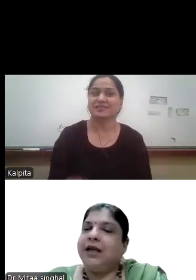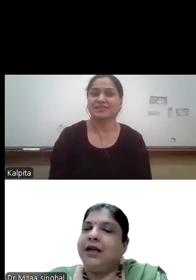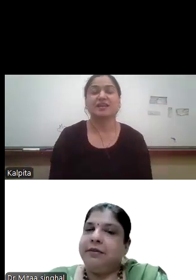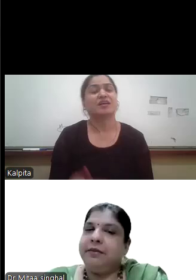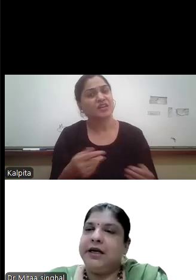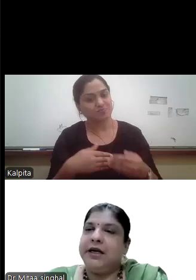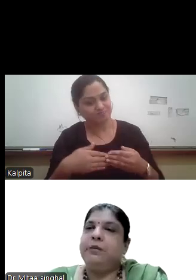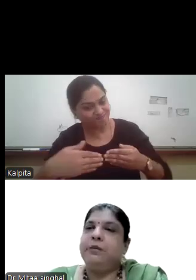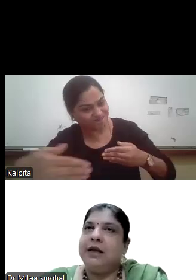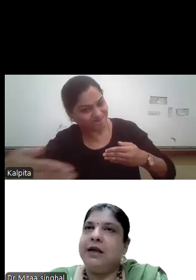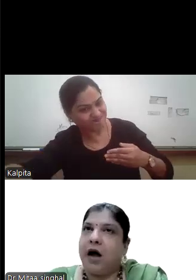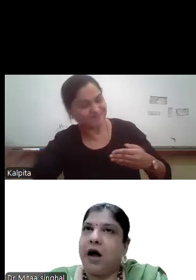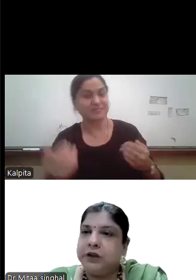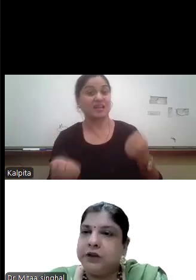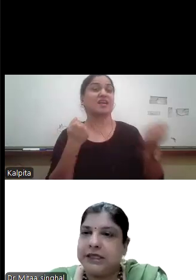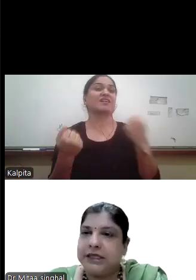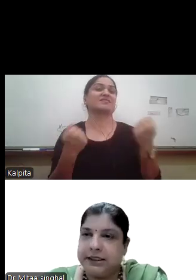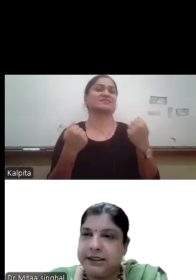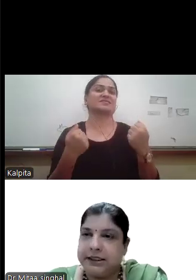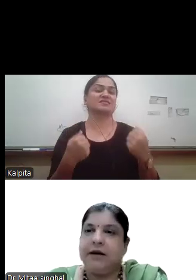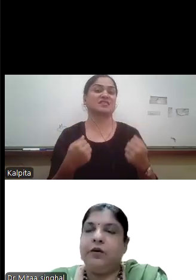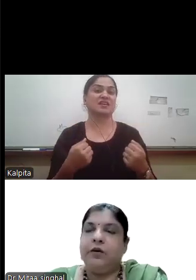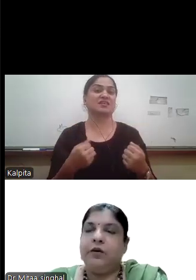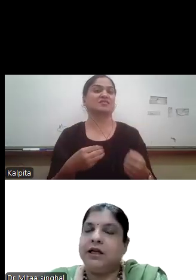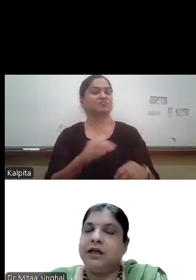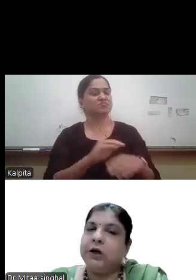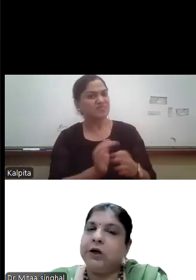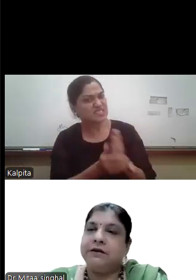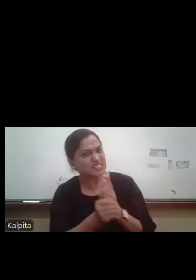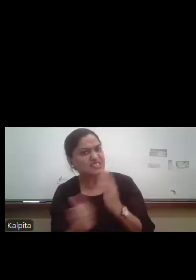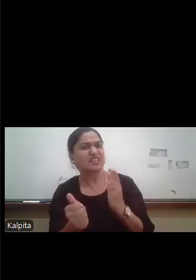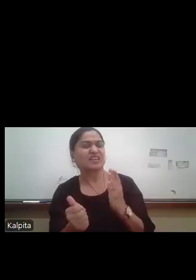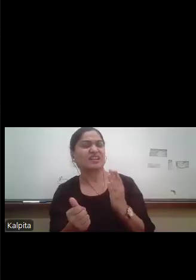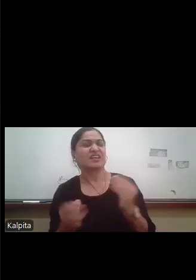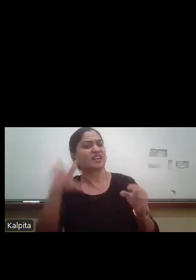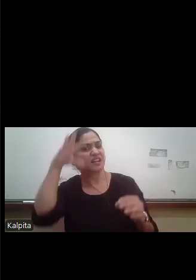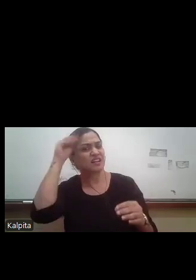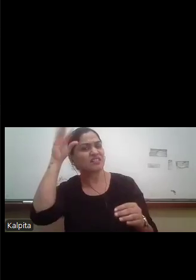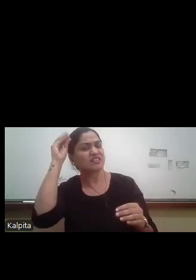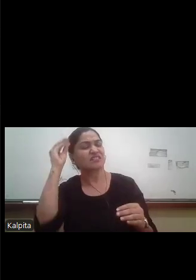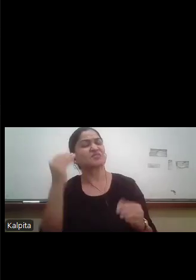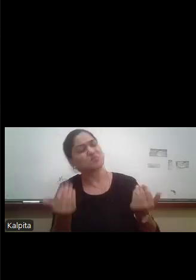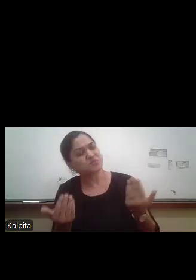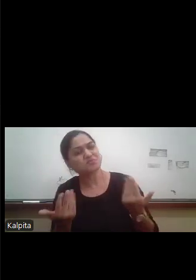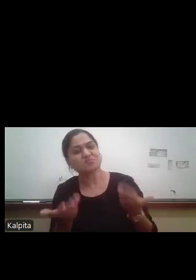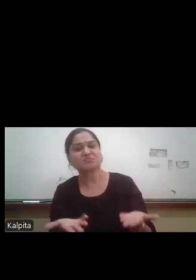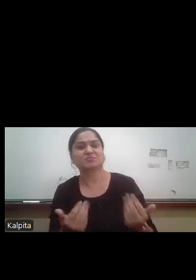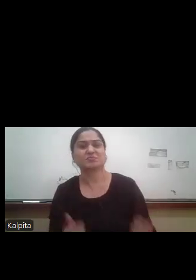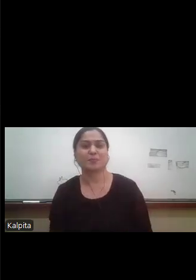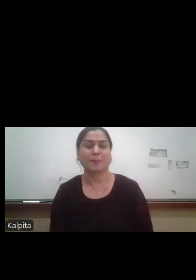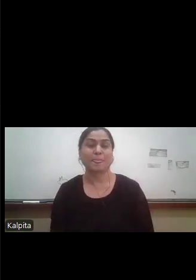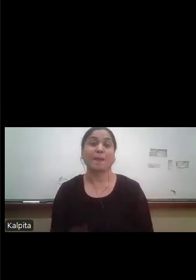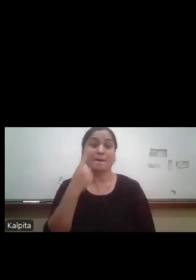him independent, to make him part of the society and move in an inclusive society. So parental counseling is